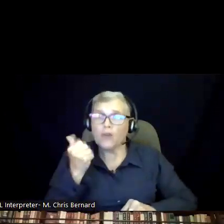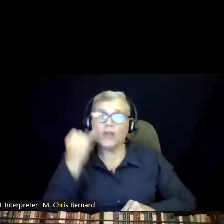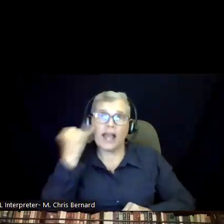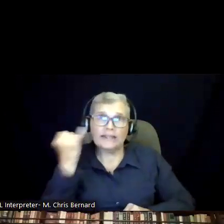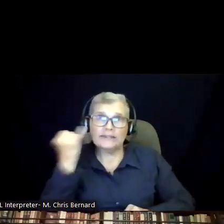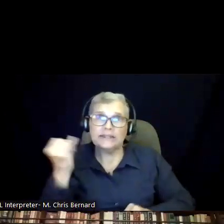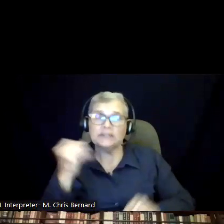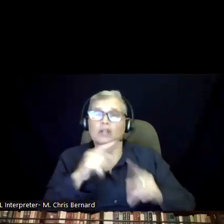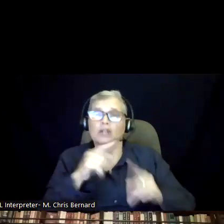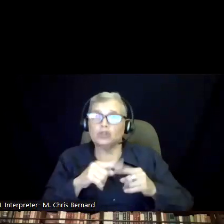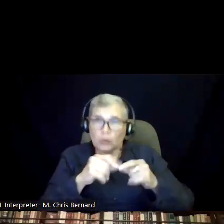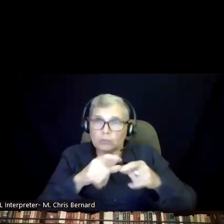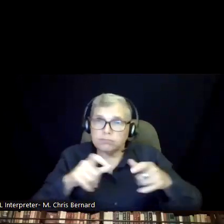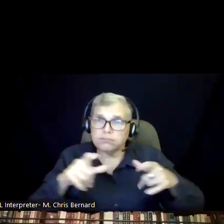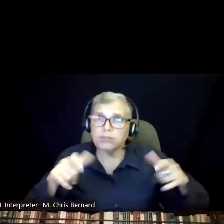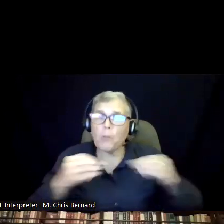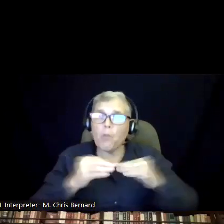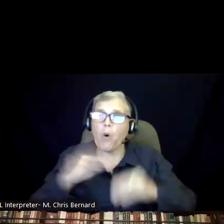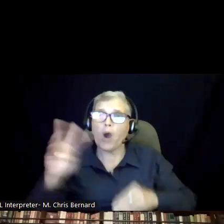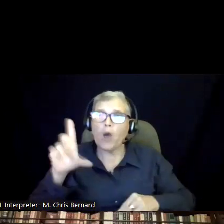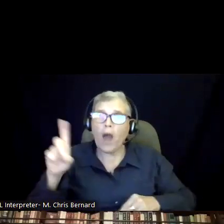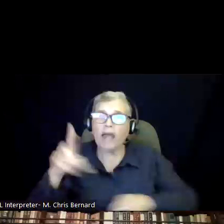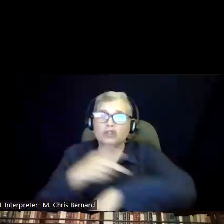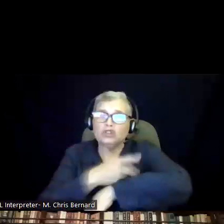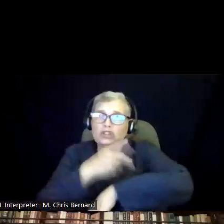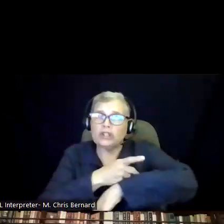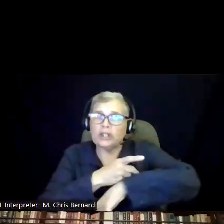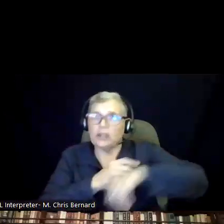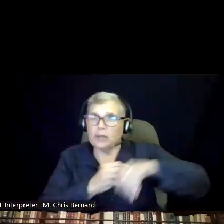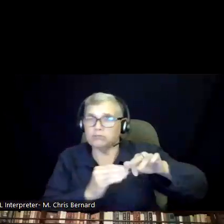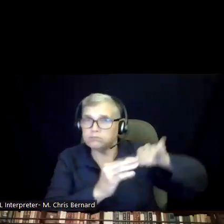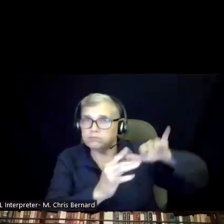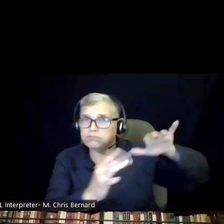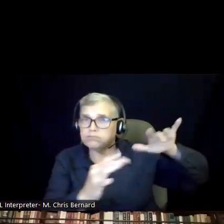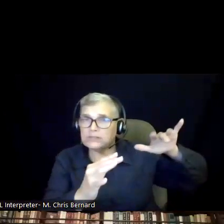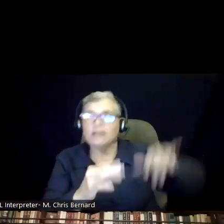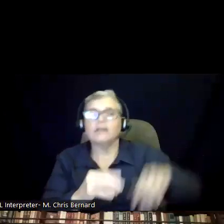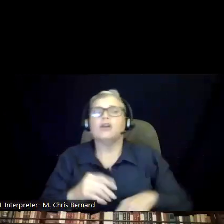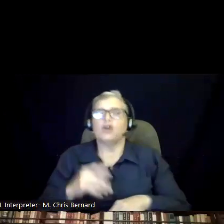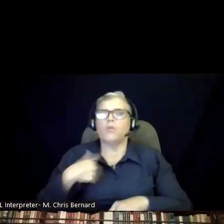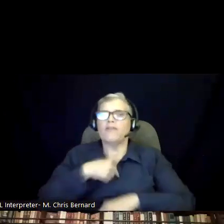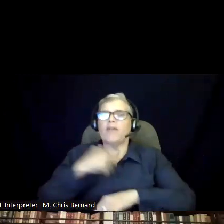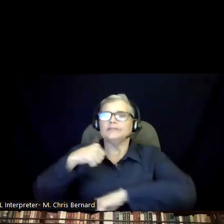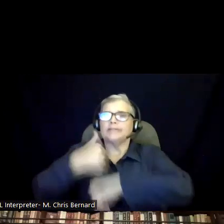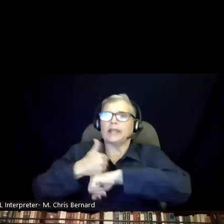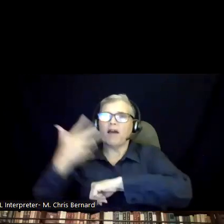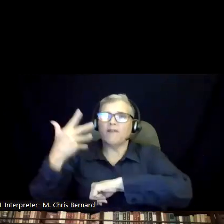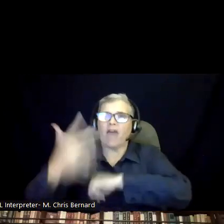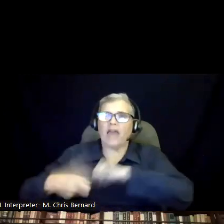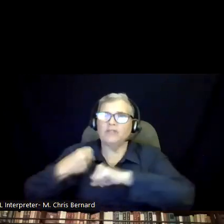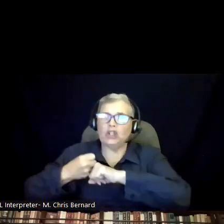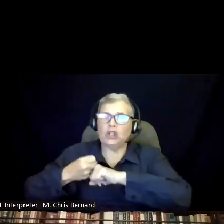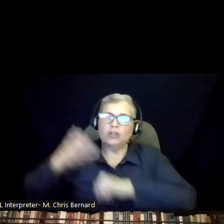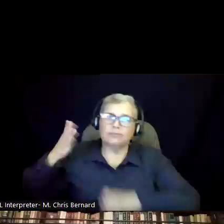mountain. The Wild Sheep Foundation sets a 5-year horizon of policy priorities, all of which